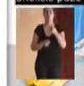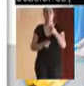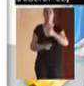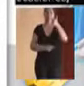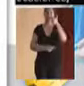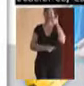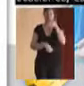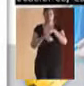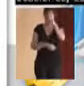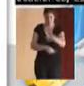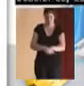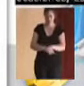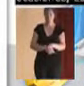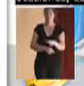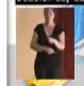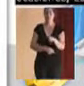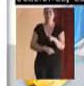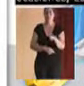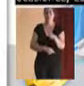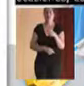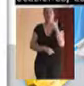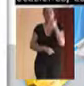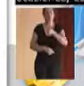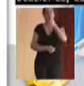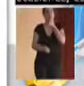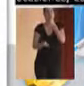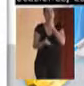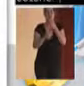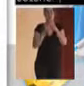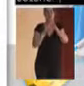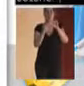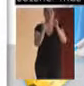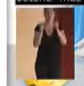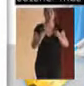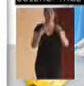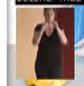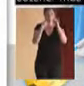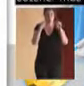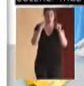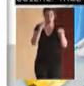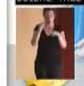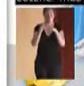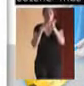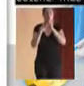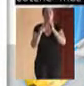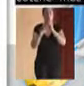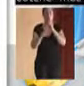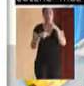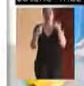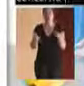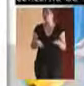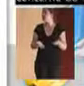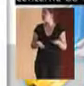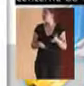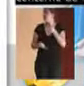But it's also interesting sometimes for the subject to obtain more information about the shape and the